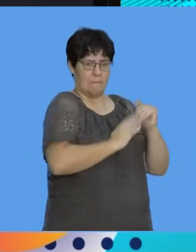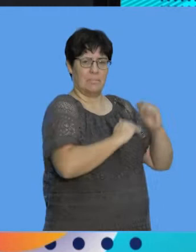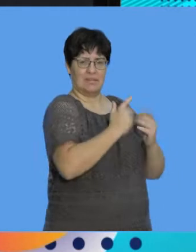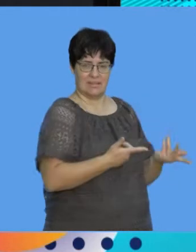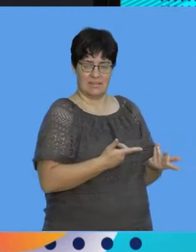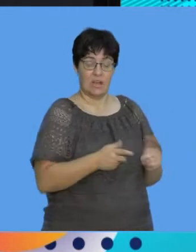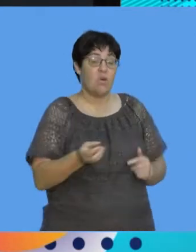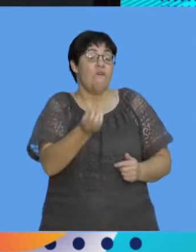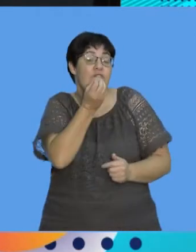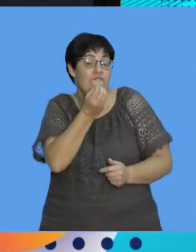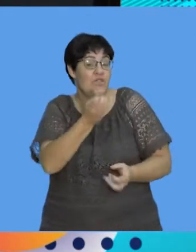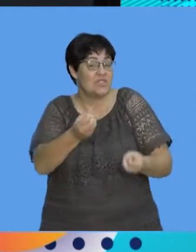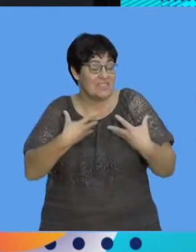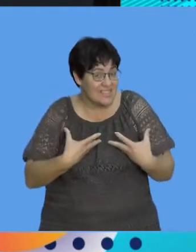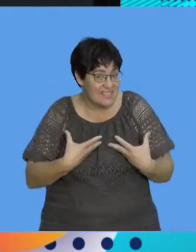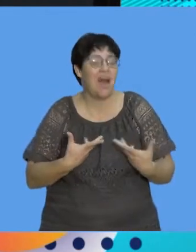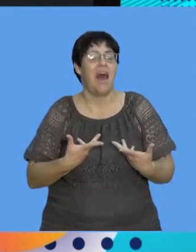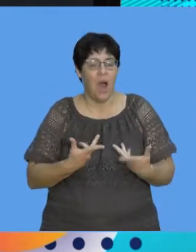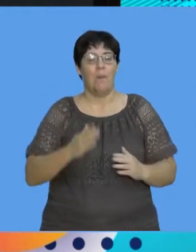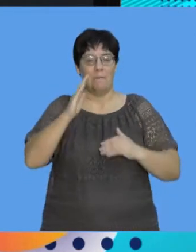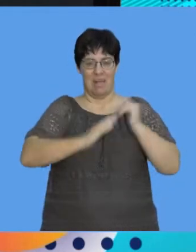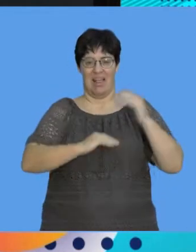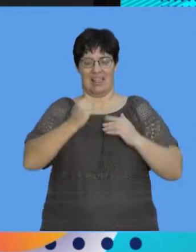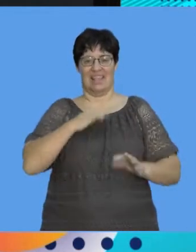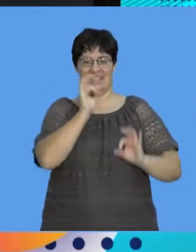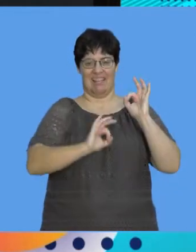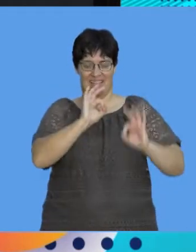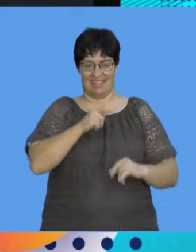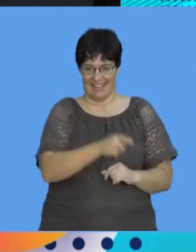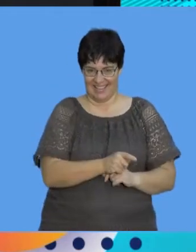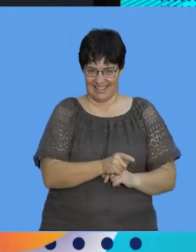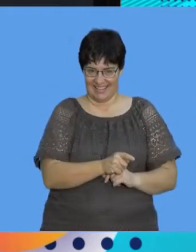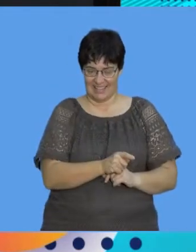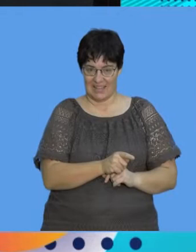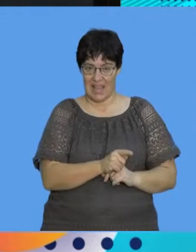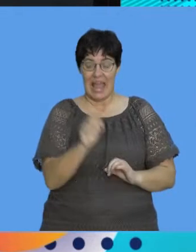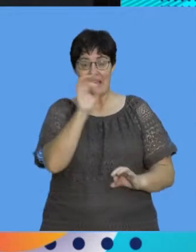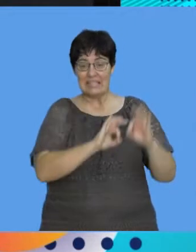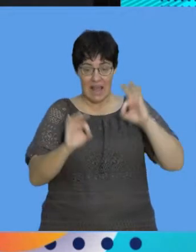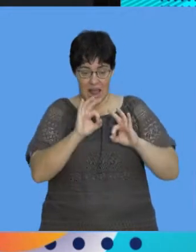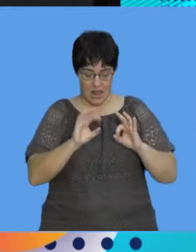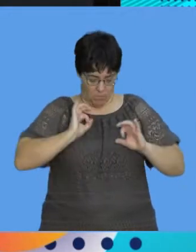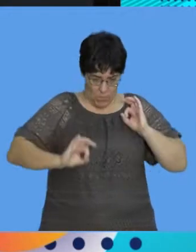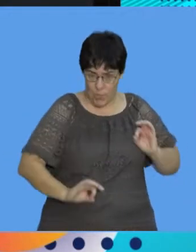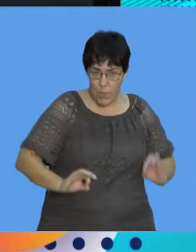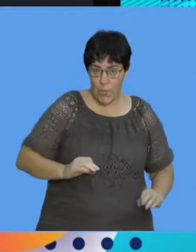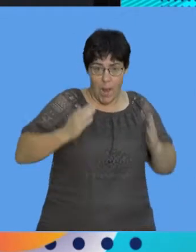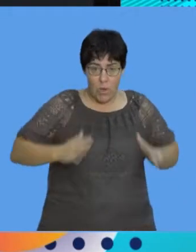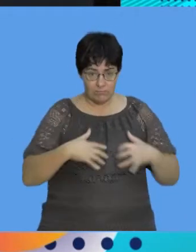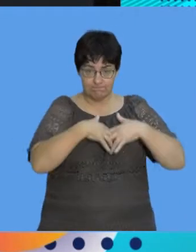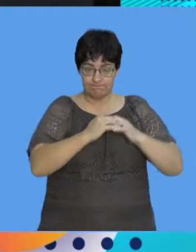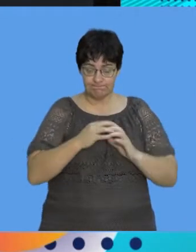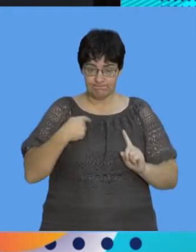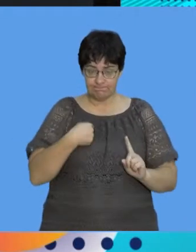eat is ultimately going to build that cell. And if the cell makes up my body, all right,